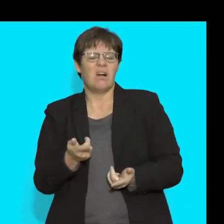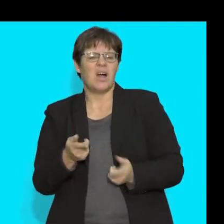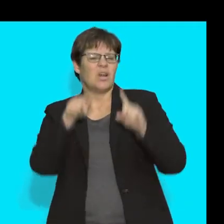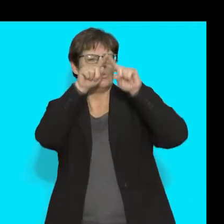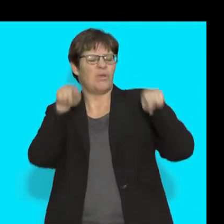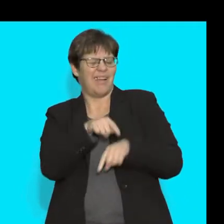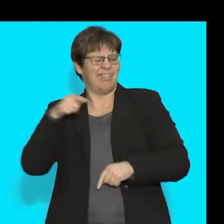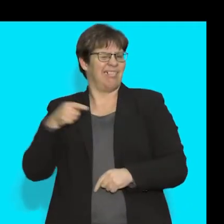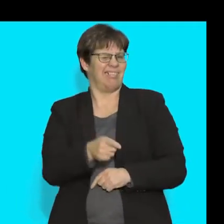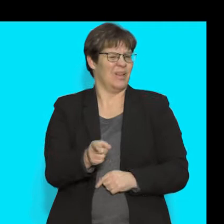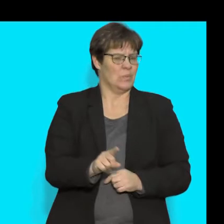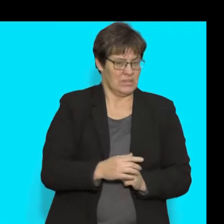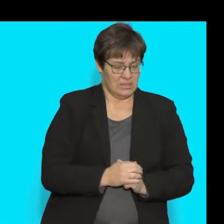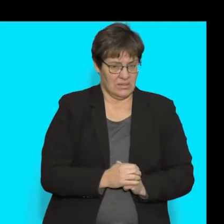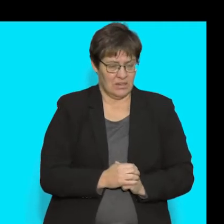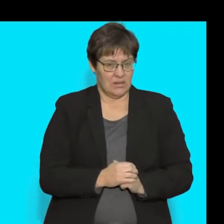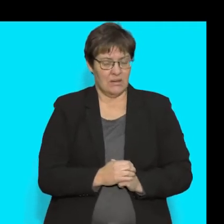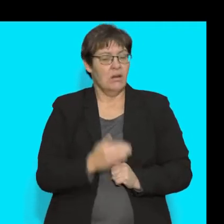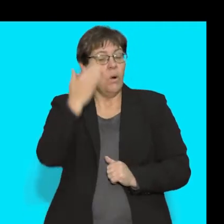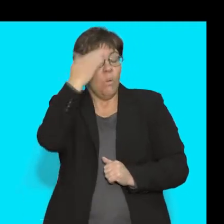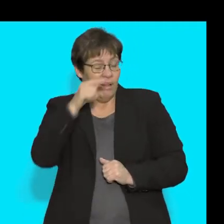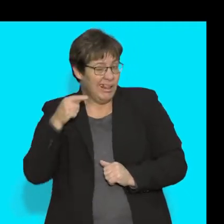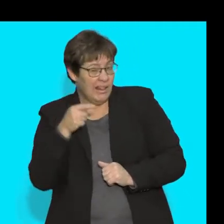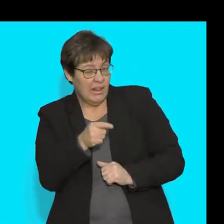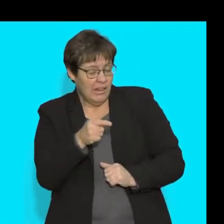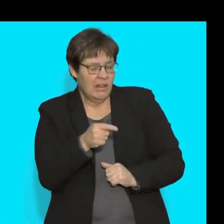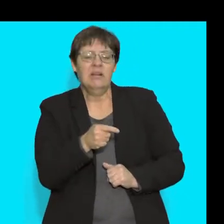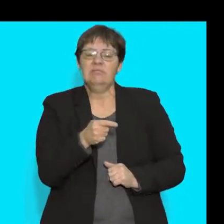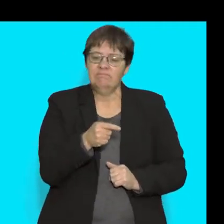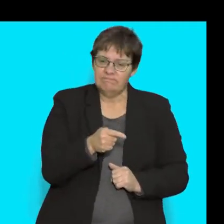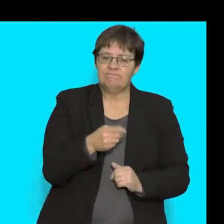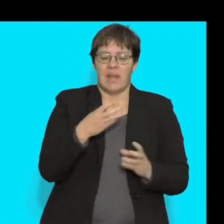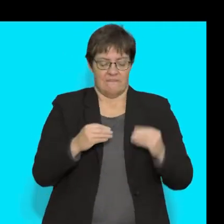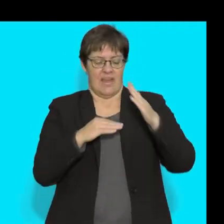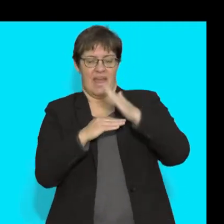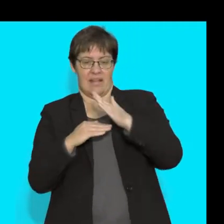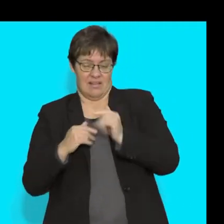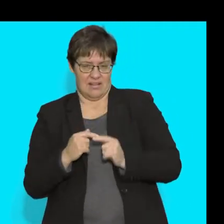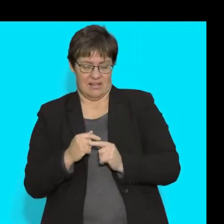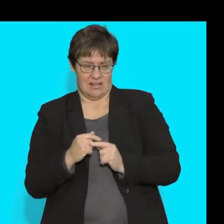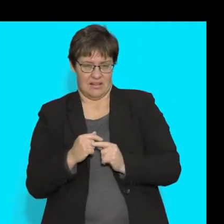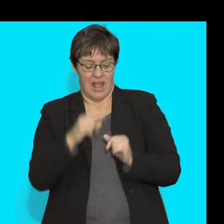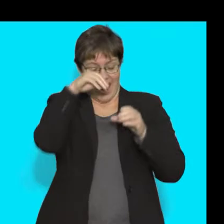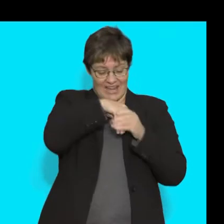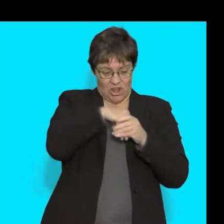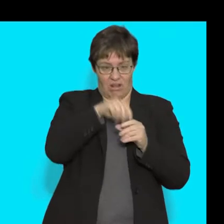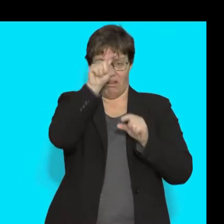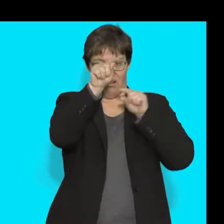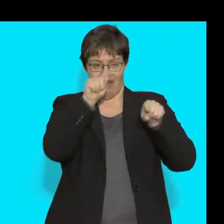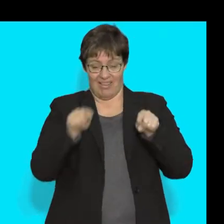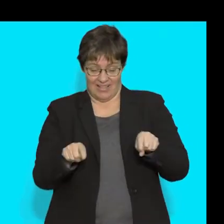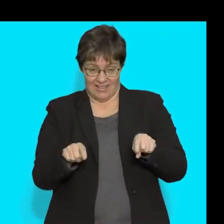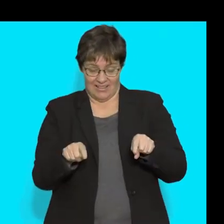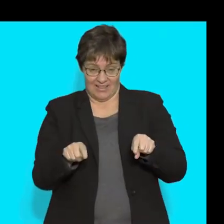triangle, right? We know that the triangle has sum of angles internally, right? So the